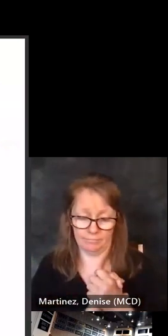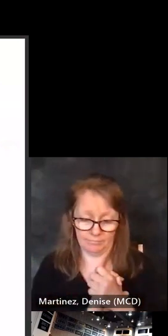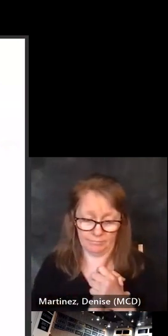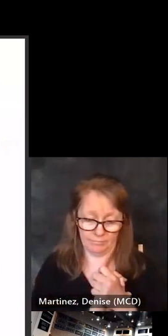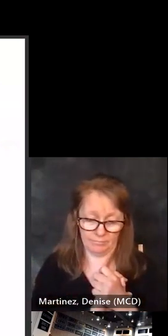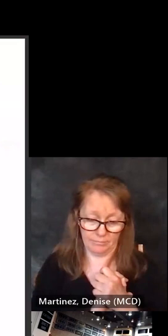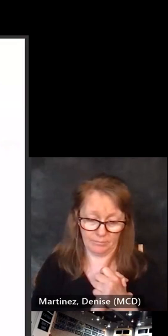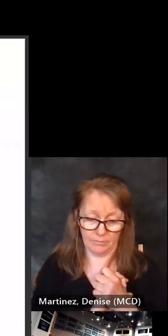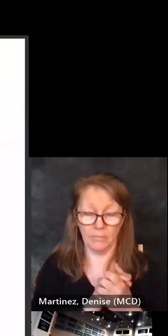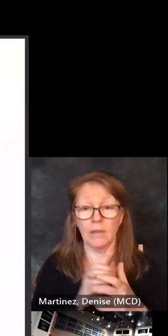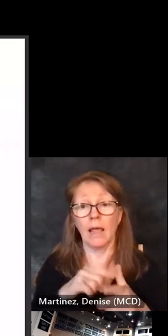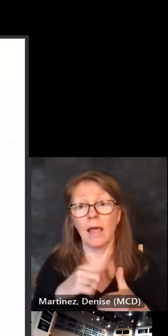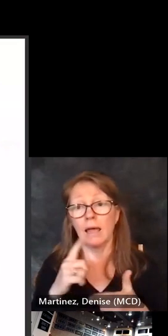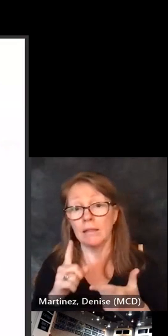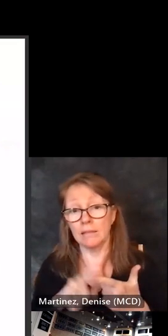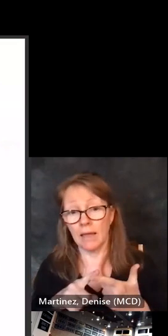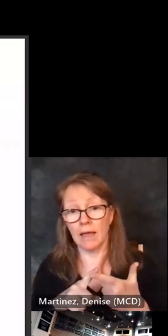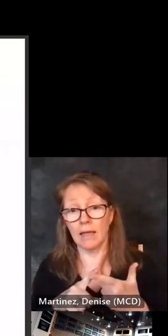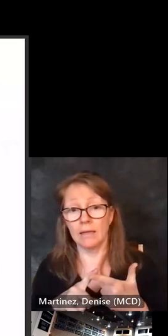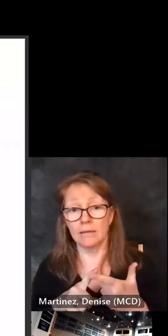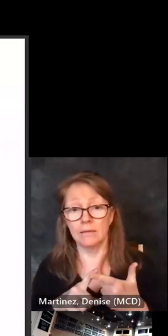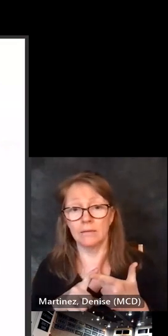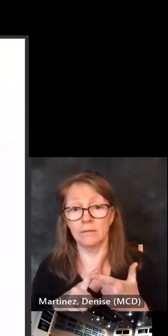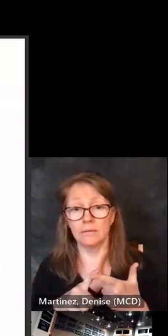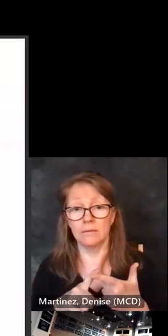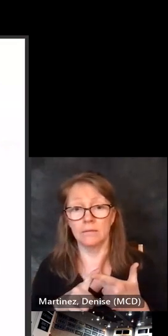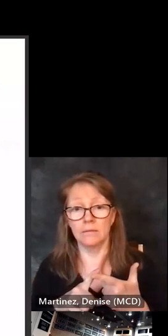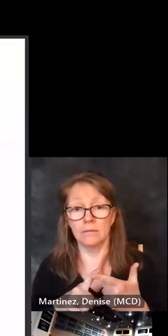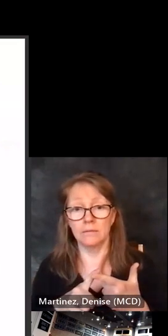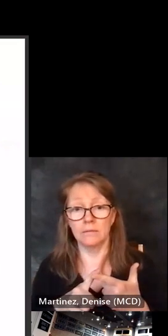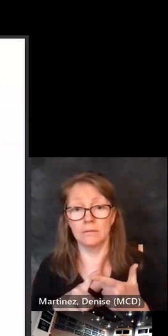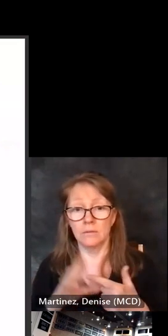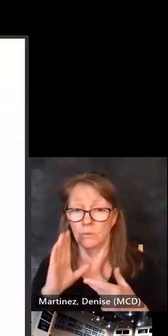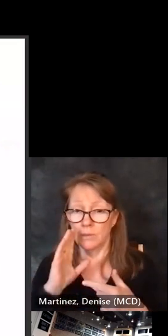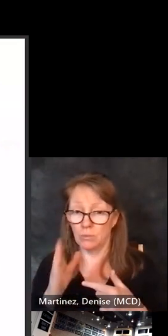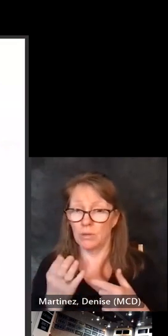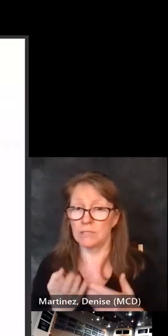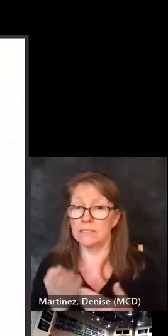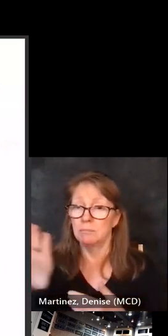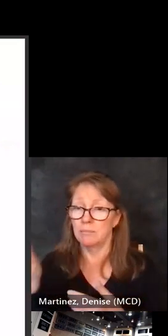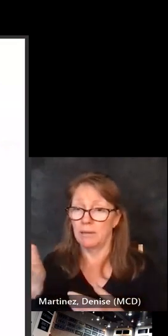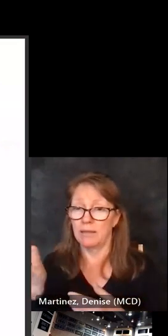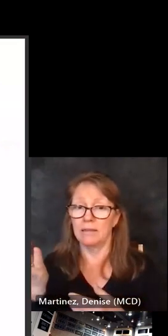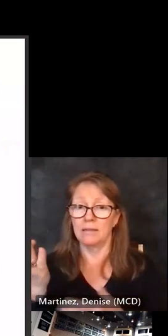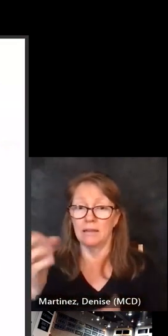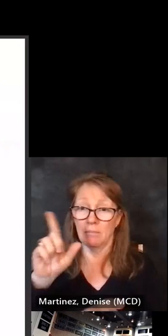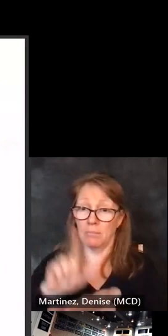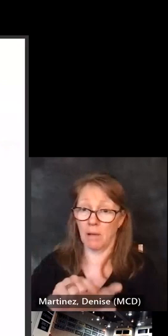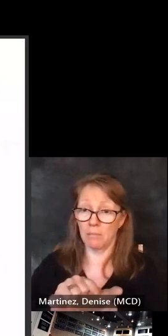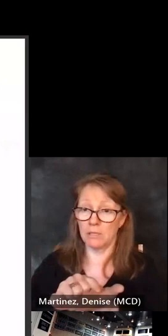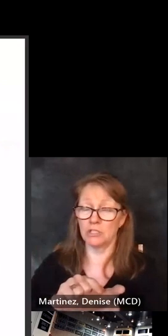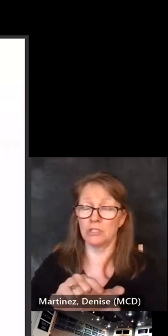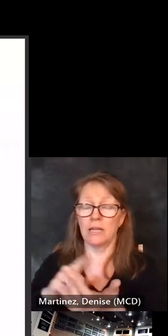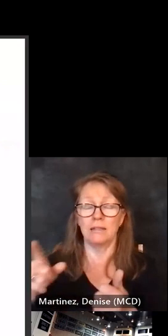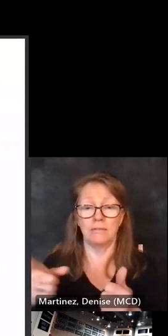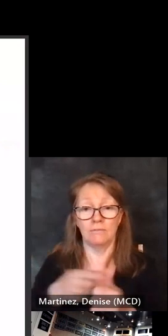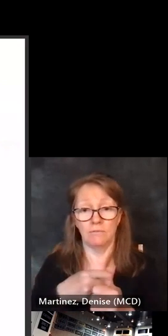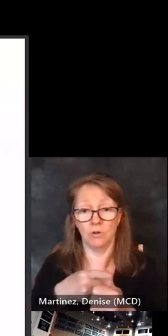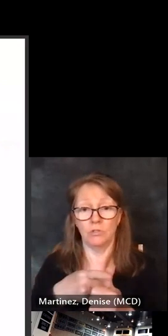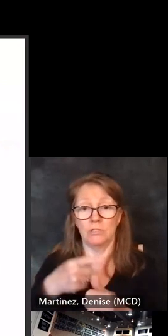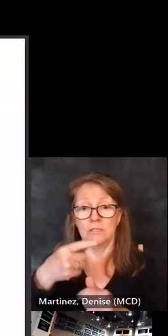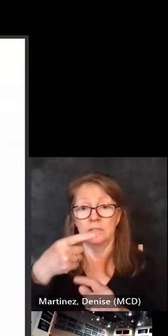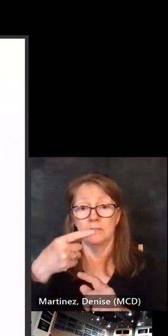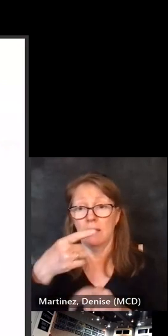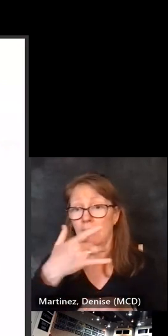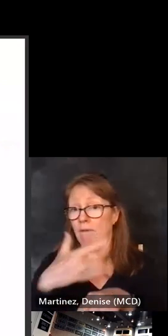for MEPA, we have a notice of project change that we'll be submitting to them at the end of the month, and will be published in the first monitor available in